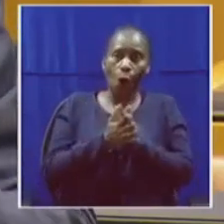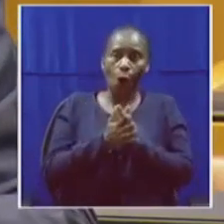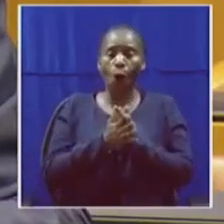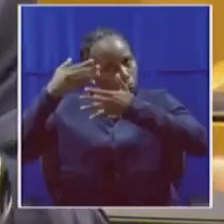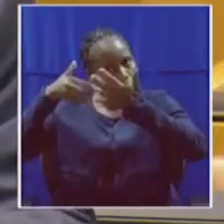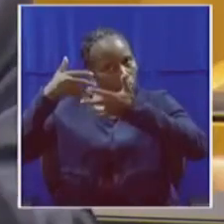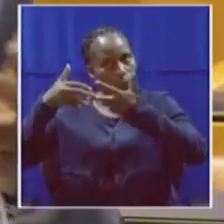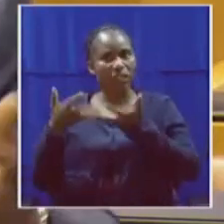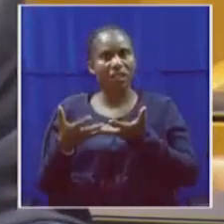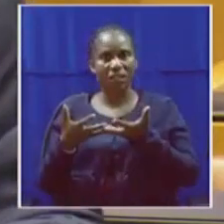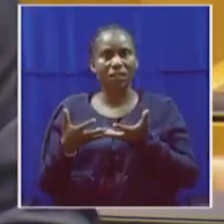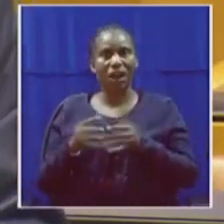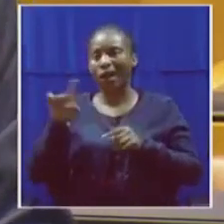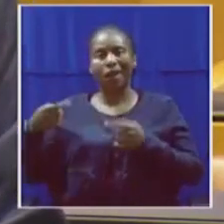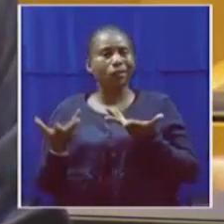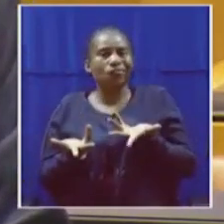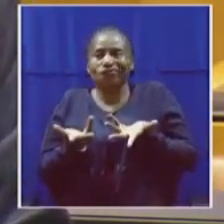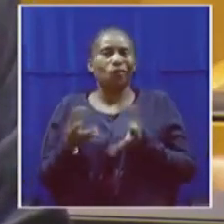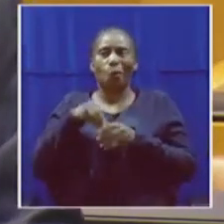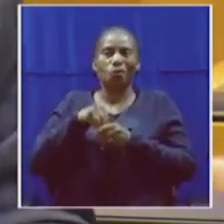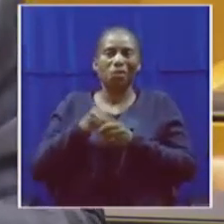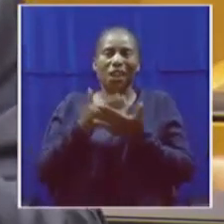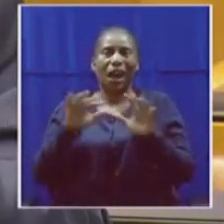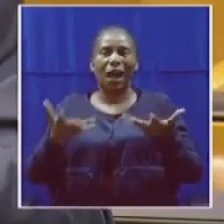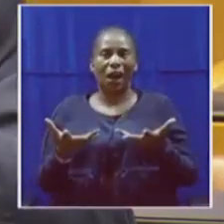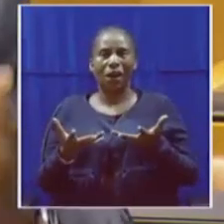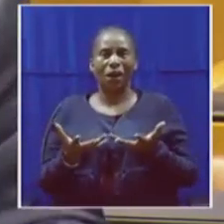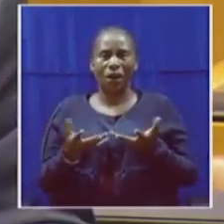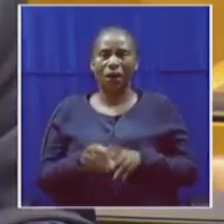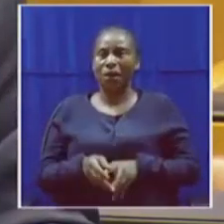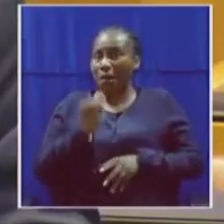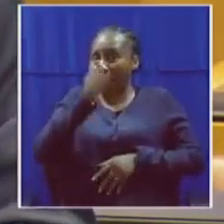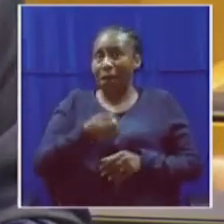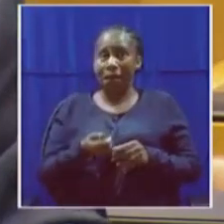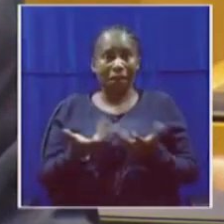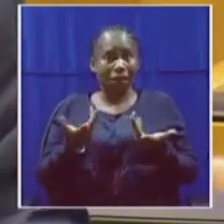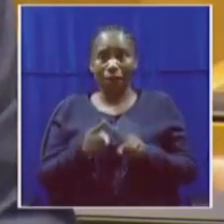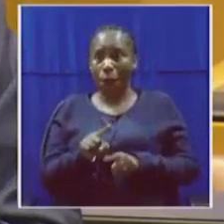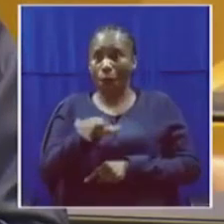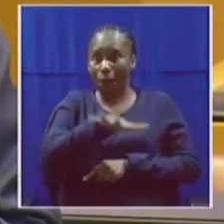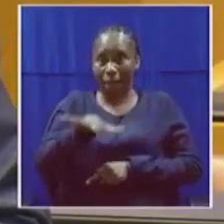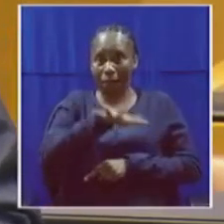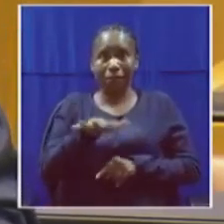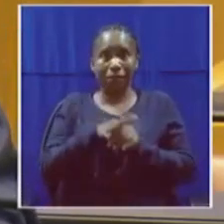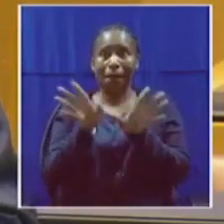could contribute by paying for the venue of a meeting or something like that.